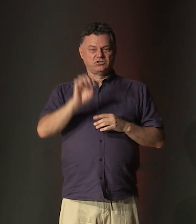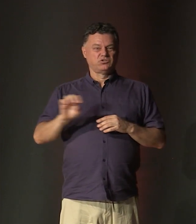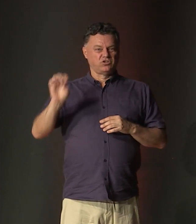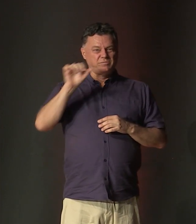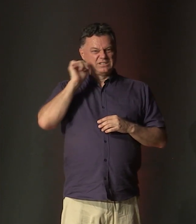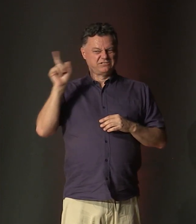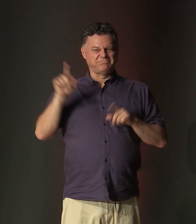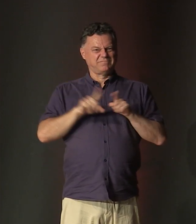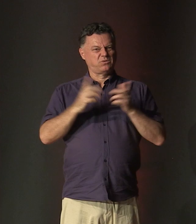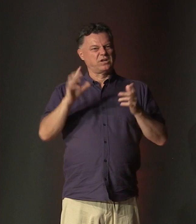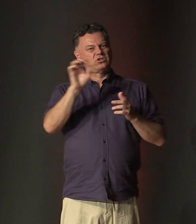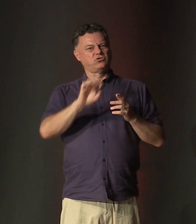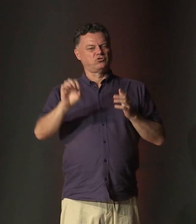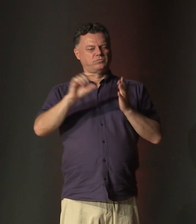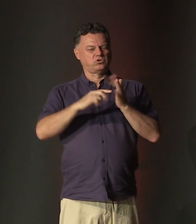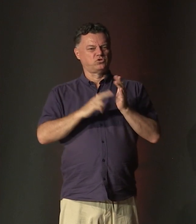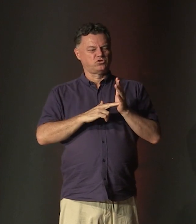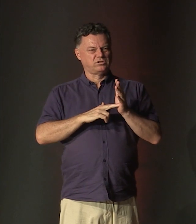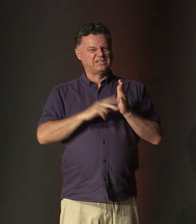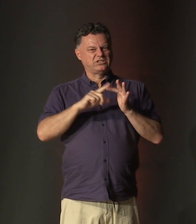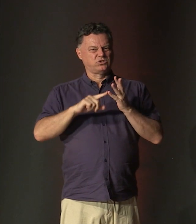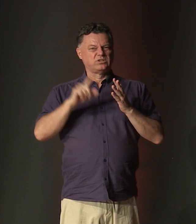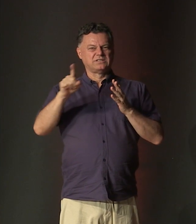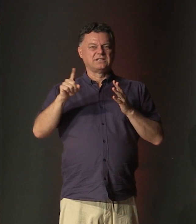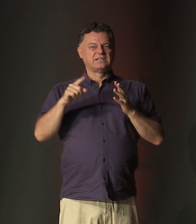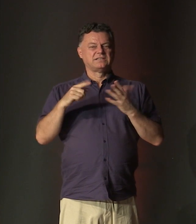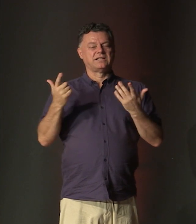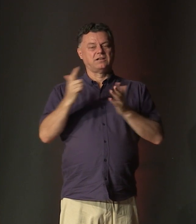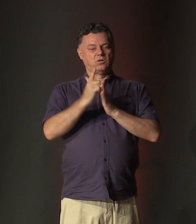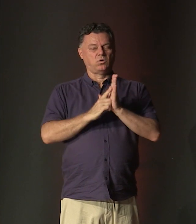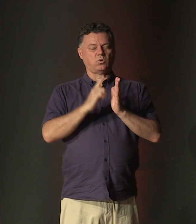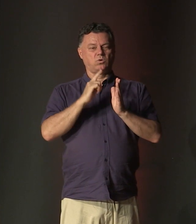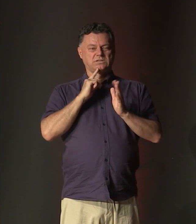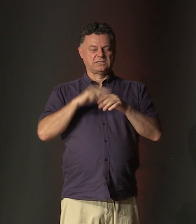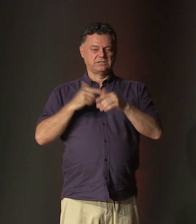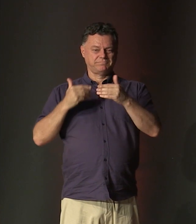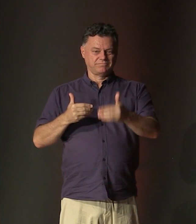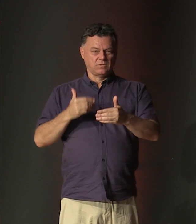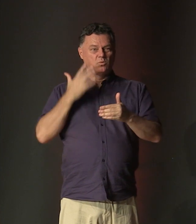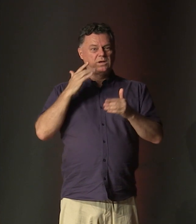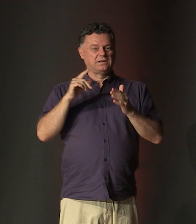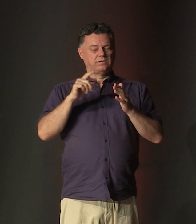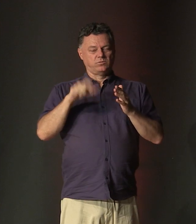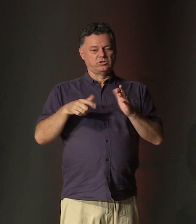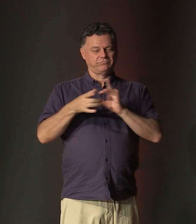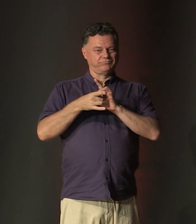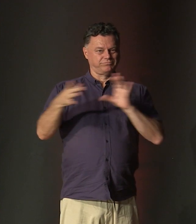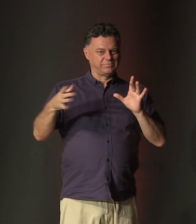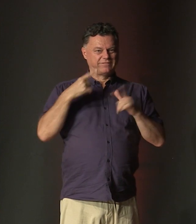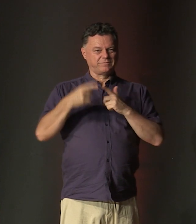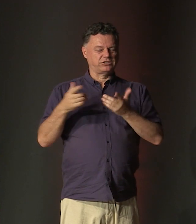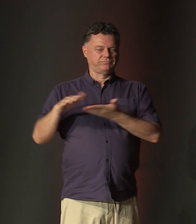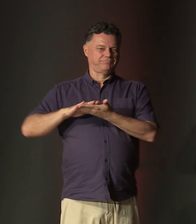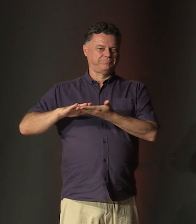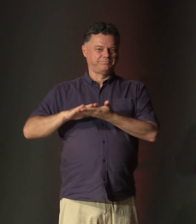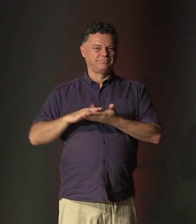Union, you have a right to be forgotten. Now, that's a legally enforceable right that when you are